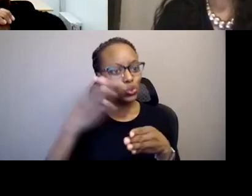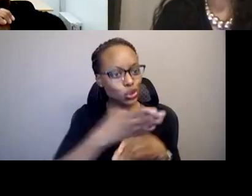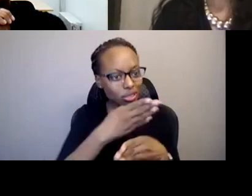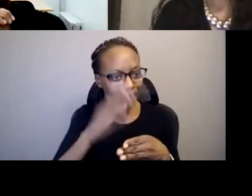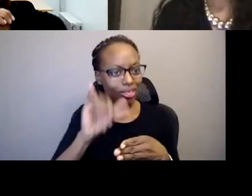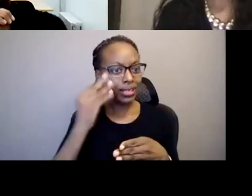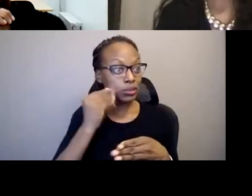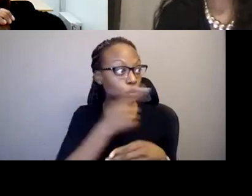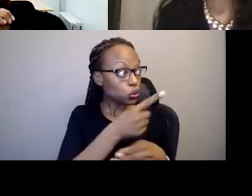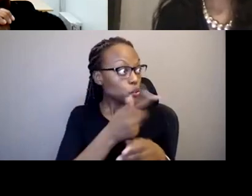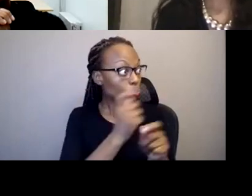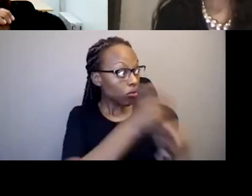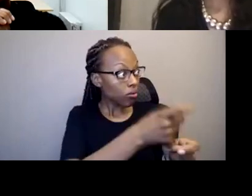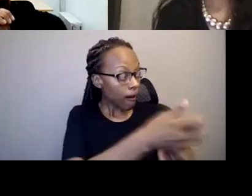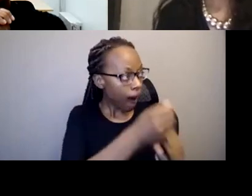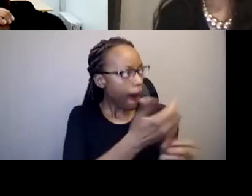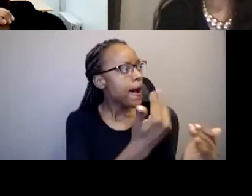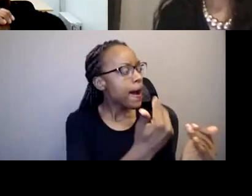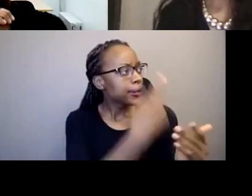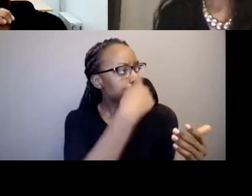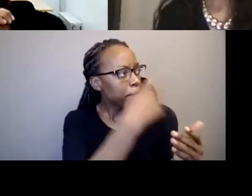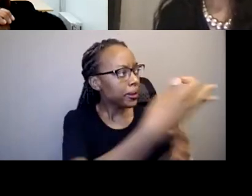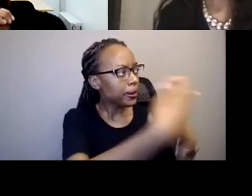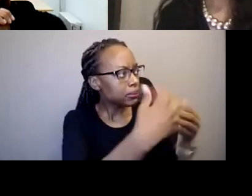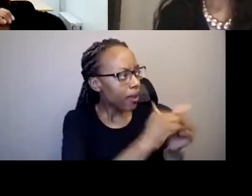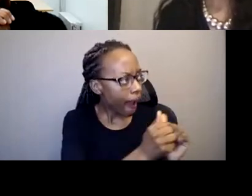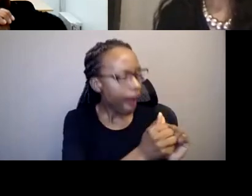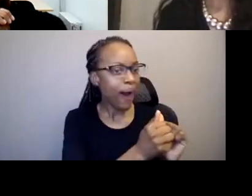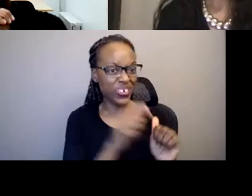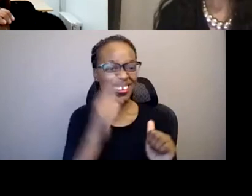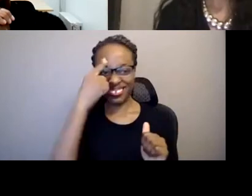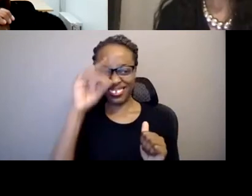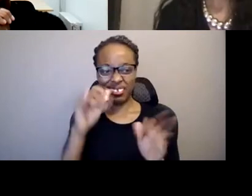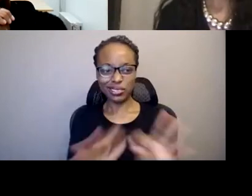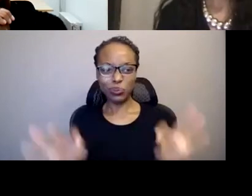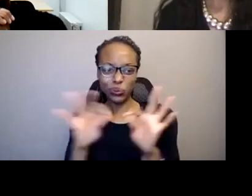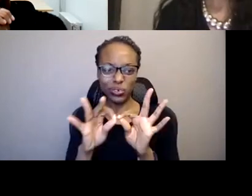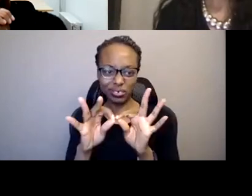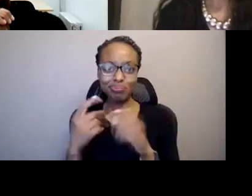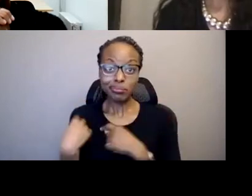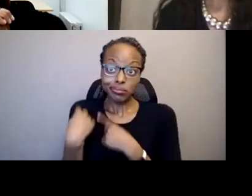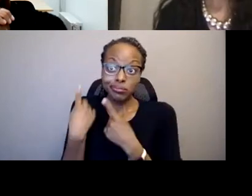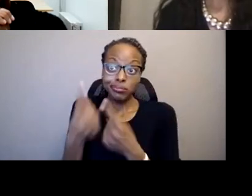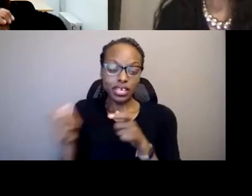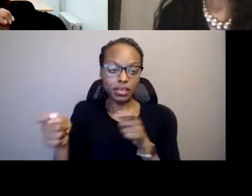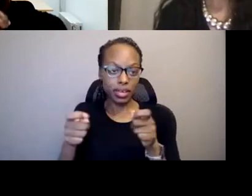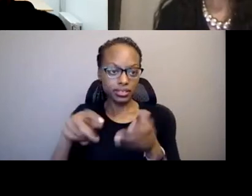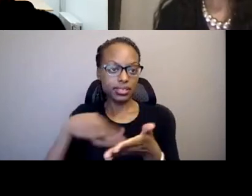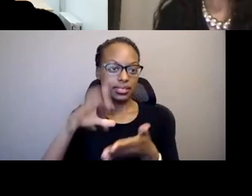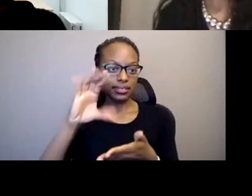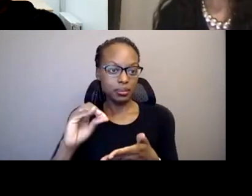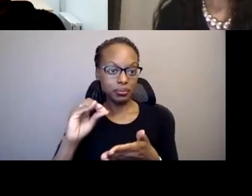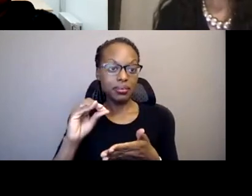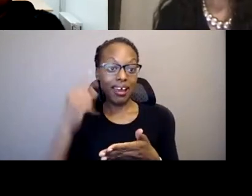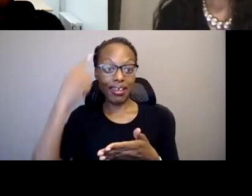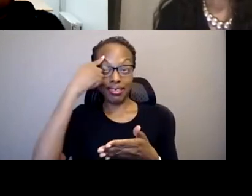that's, since the last 10 years, I've been managing the 90 Dance Company for a long time. I've been thinking about this issue. I believe those are the crux of